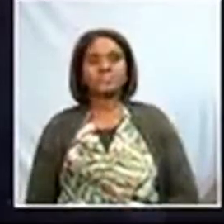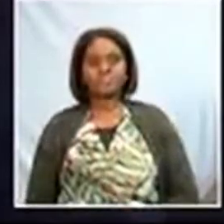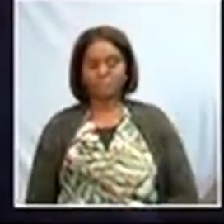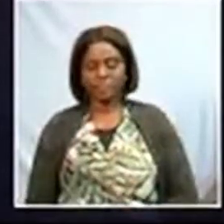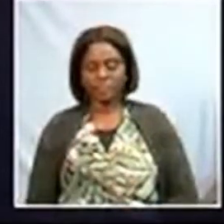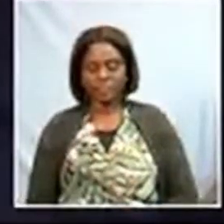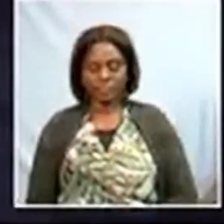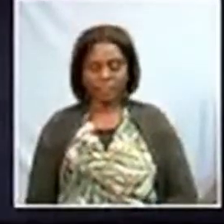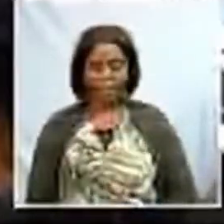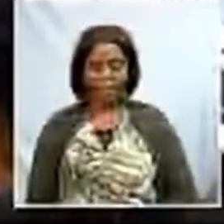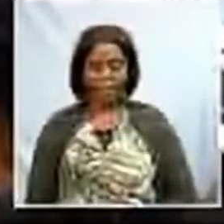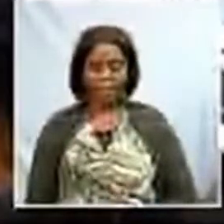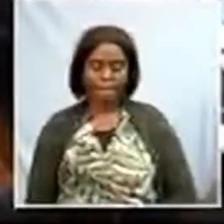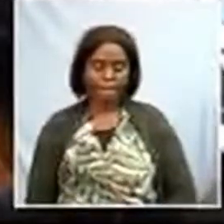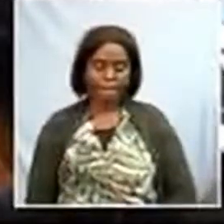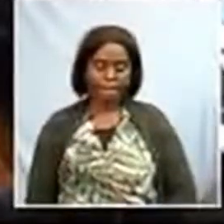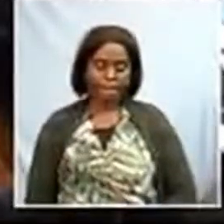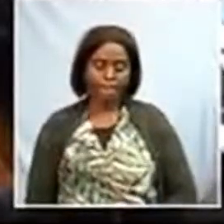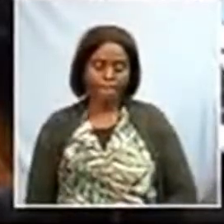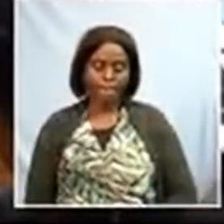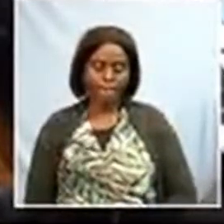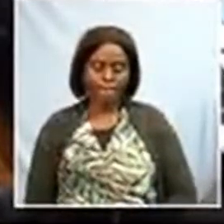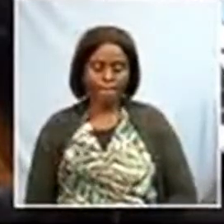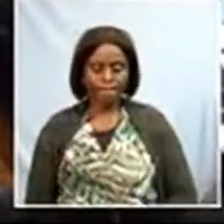I submit, Chair.